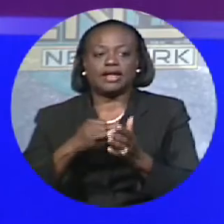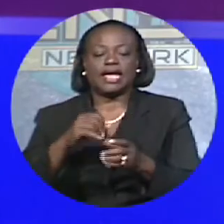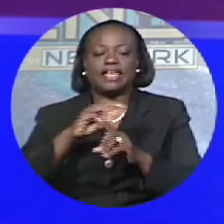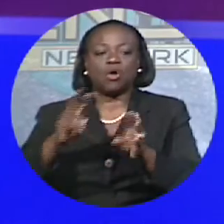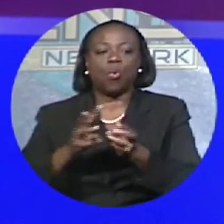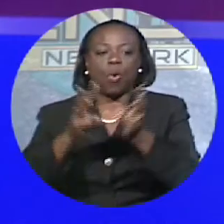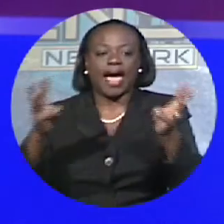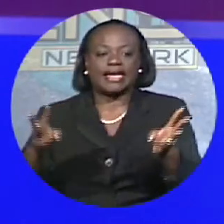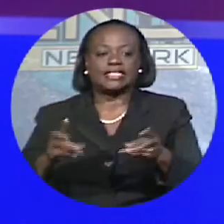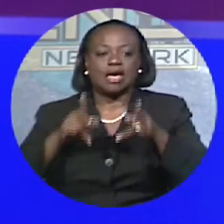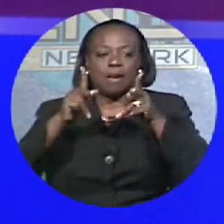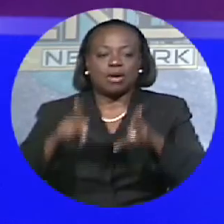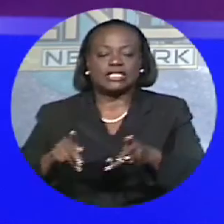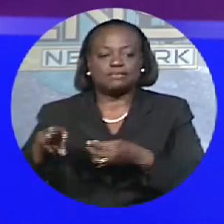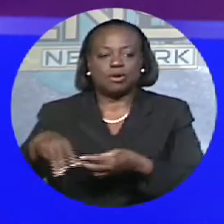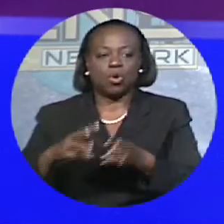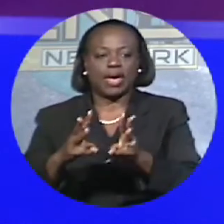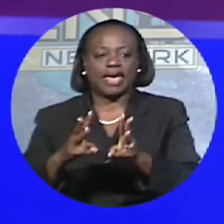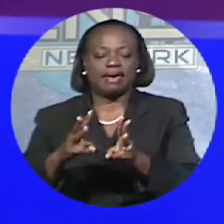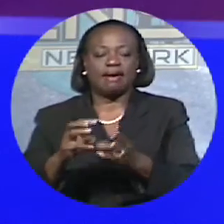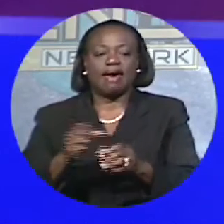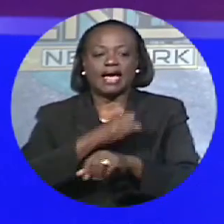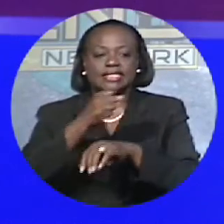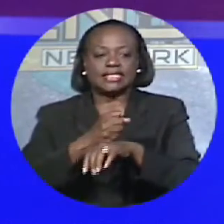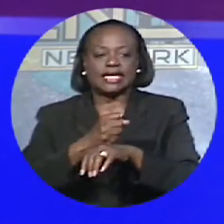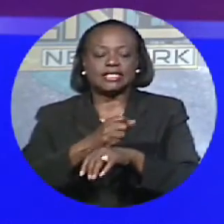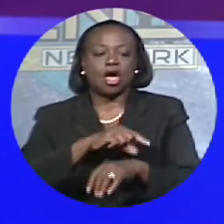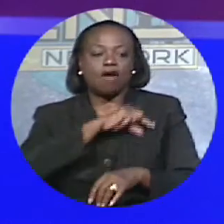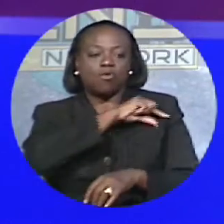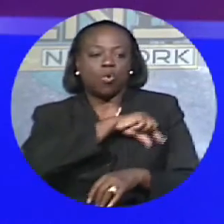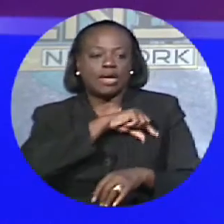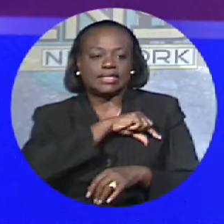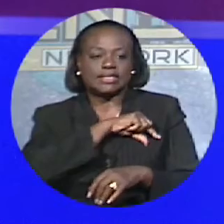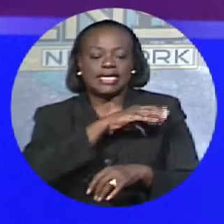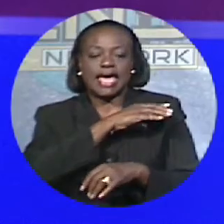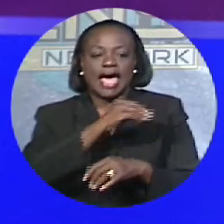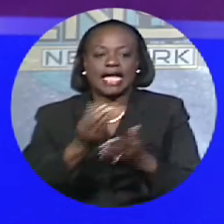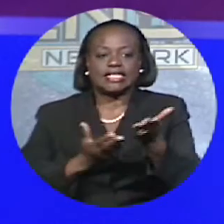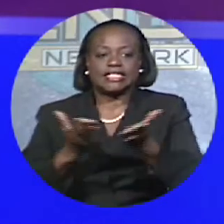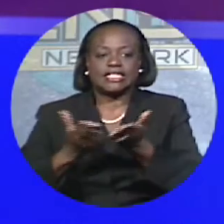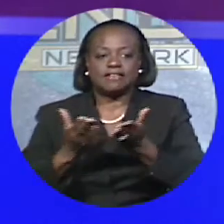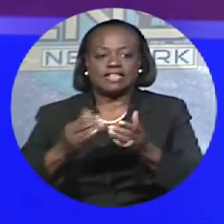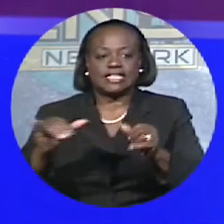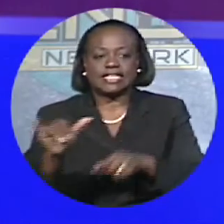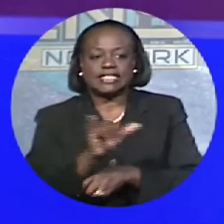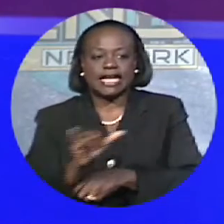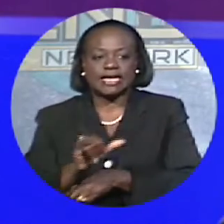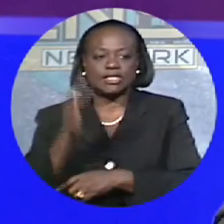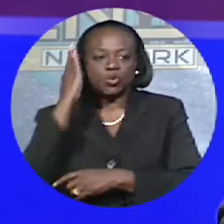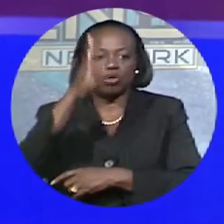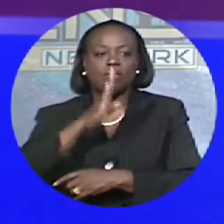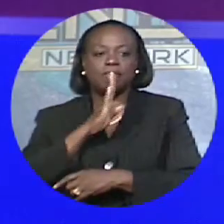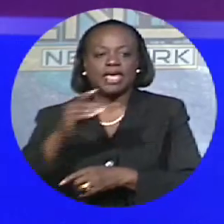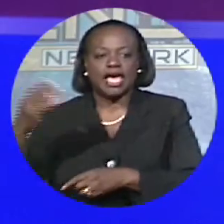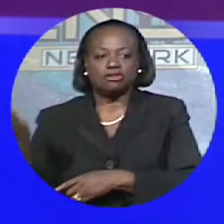possible manner. He says a set of quality of service standards will also be introduced during this year.